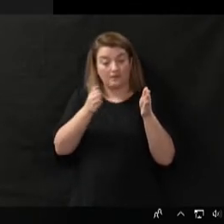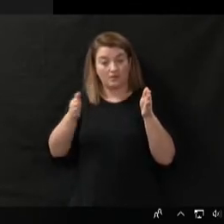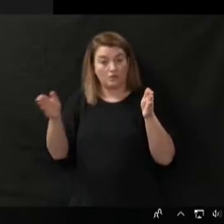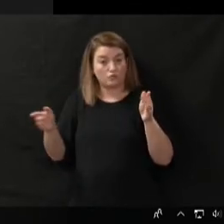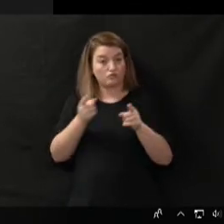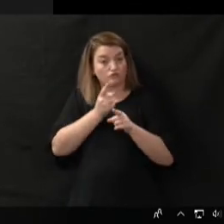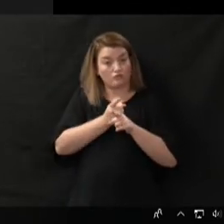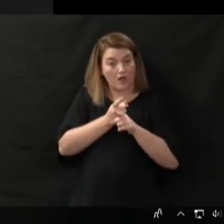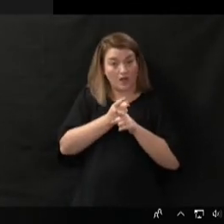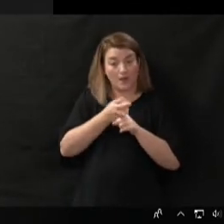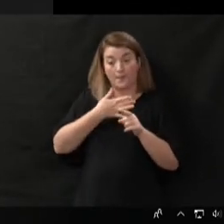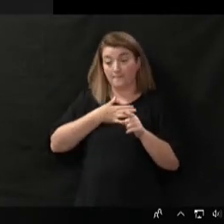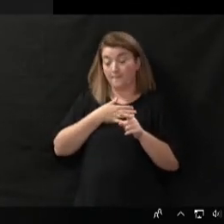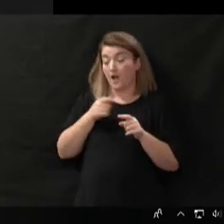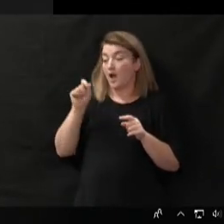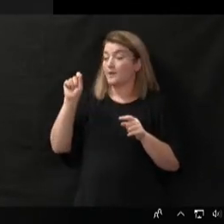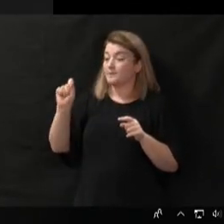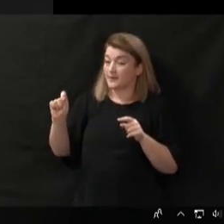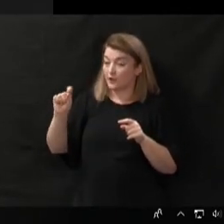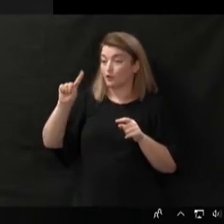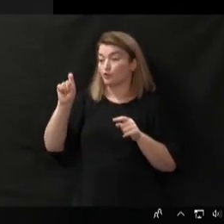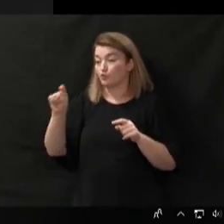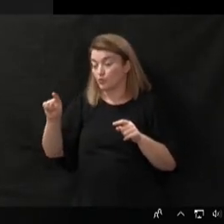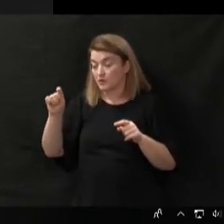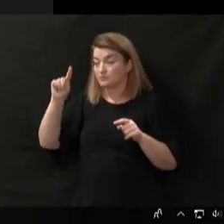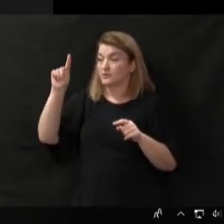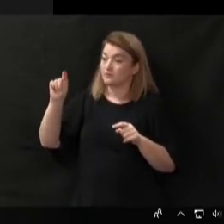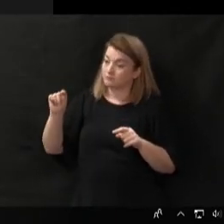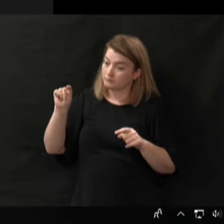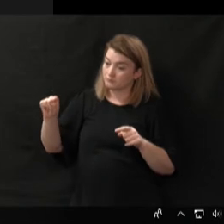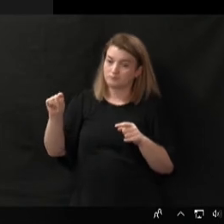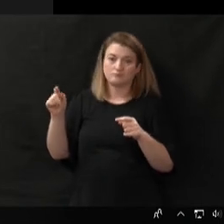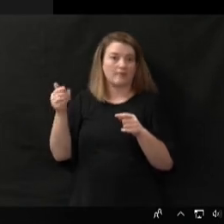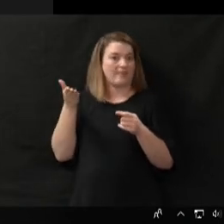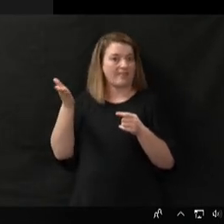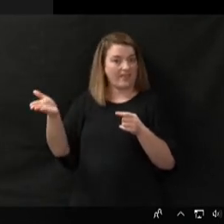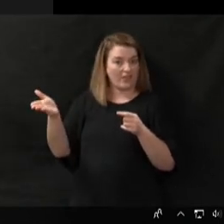Did I put punctuation at the end?